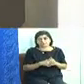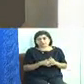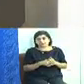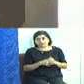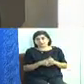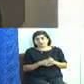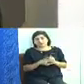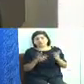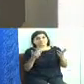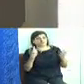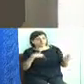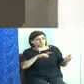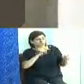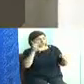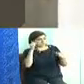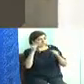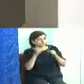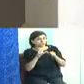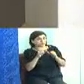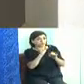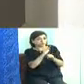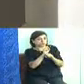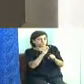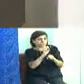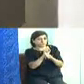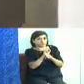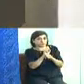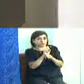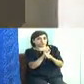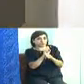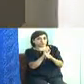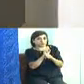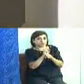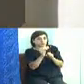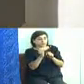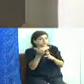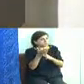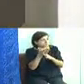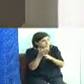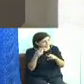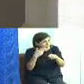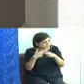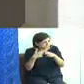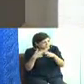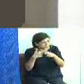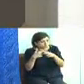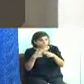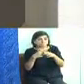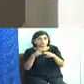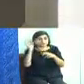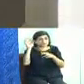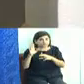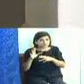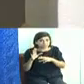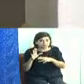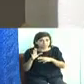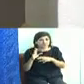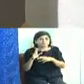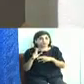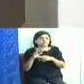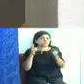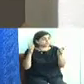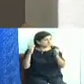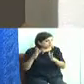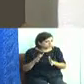want us to also remember that the work of an interim pastor, the calling of an interim pastor or an interim moderator,